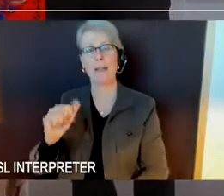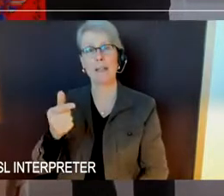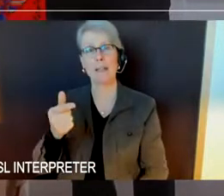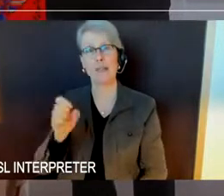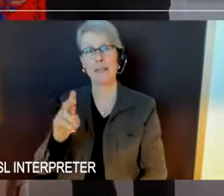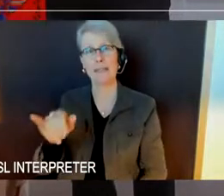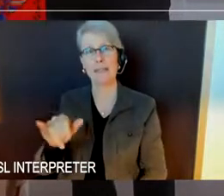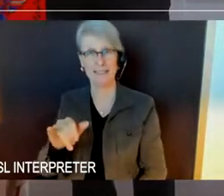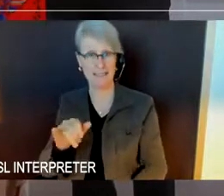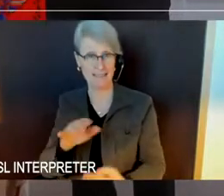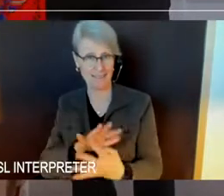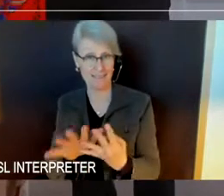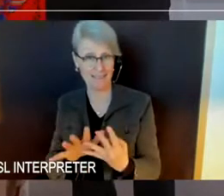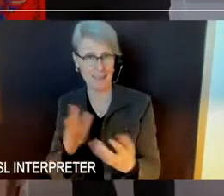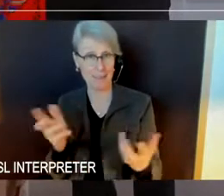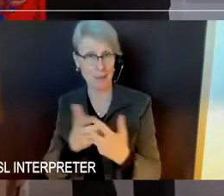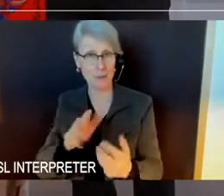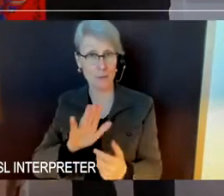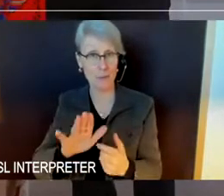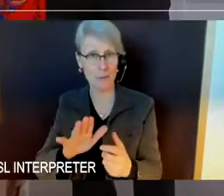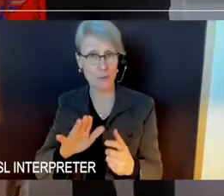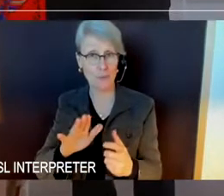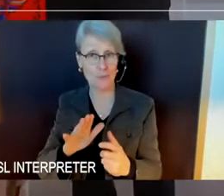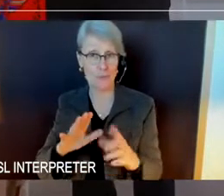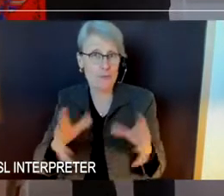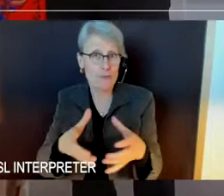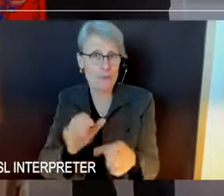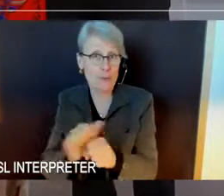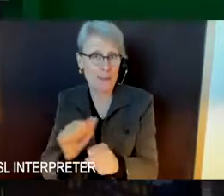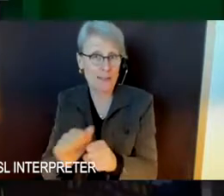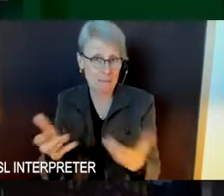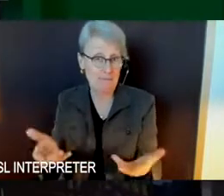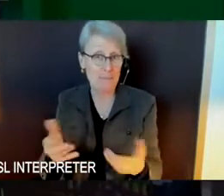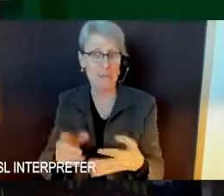purpose. Does this sound like your organization, your movement?